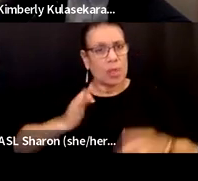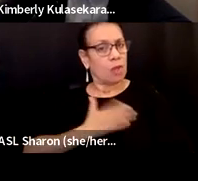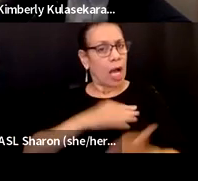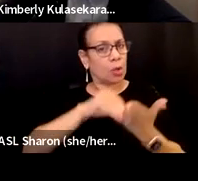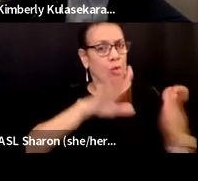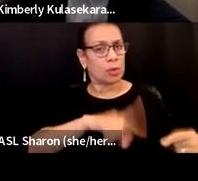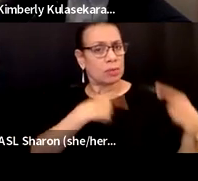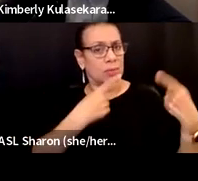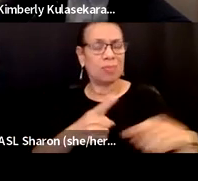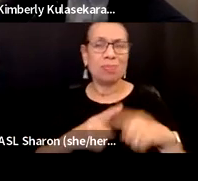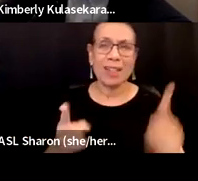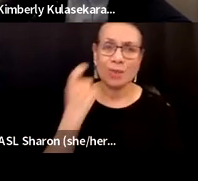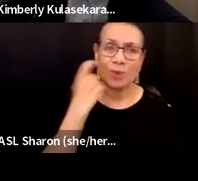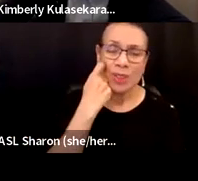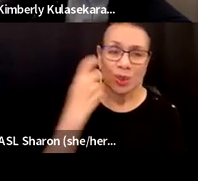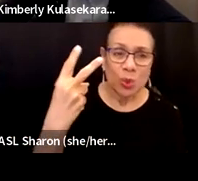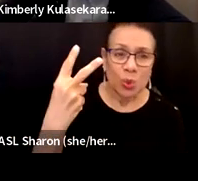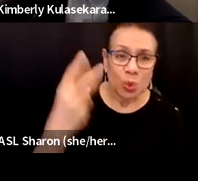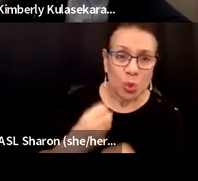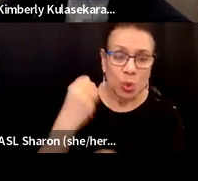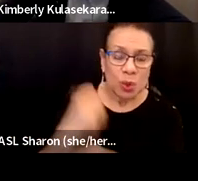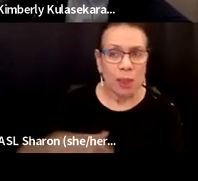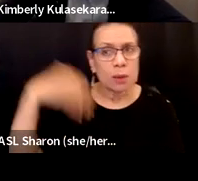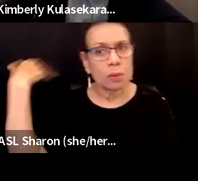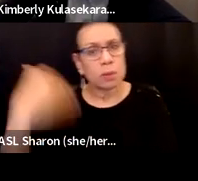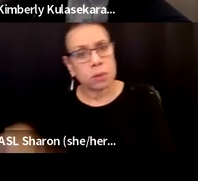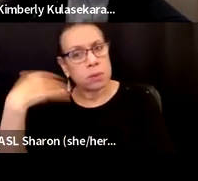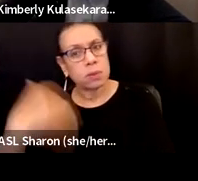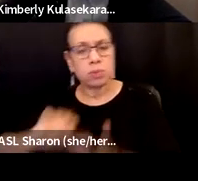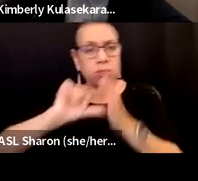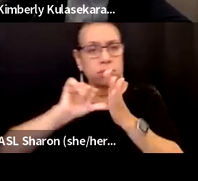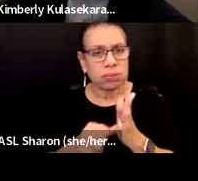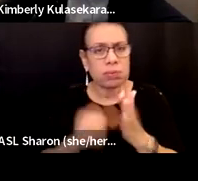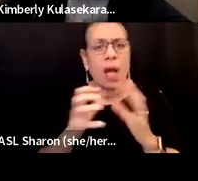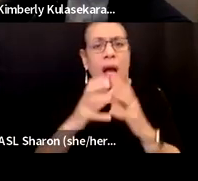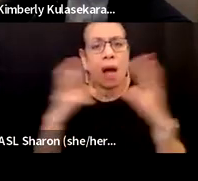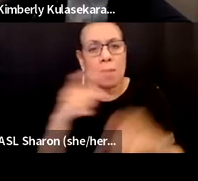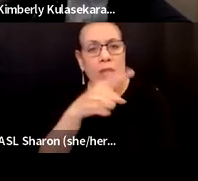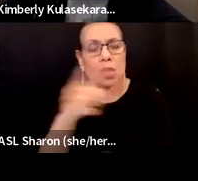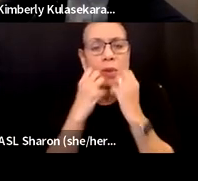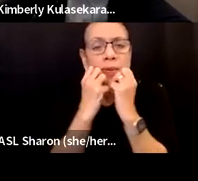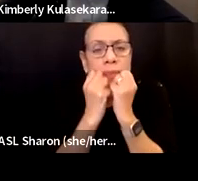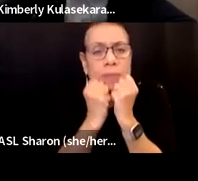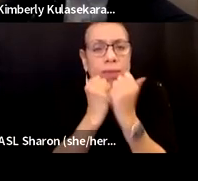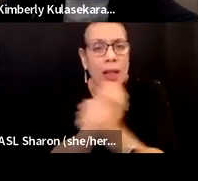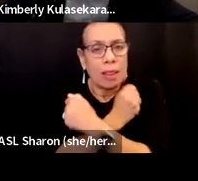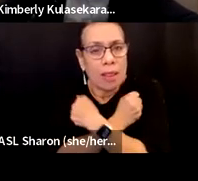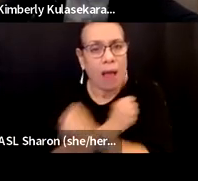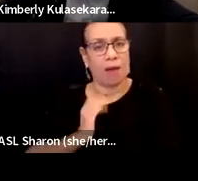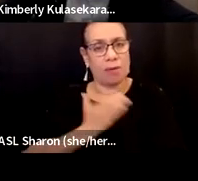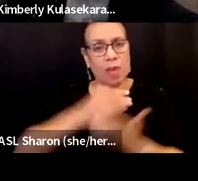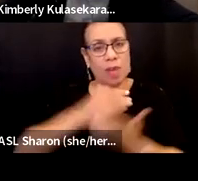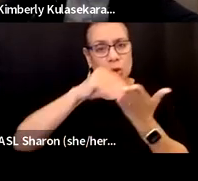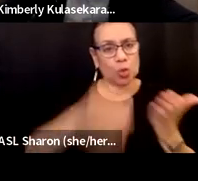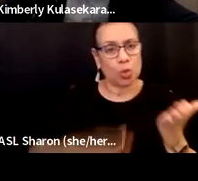but the past two years have shined additional light on the love and devotion that you have for our students and